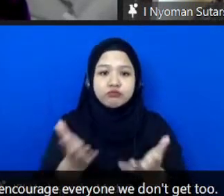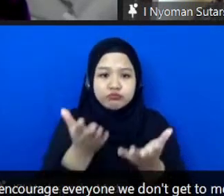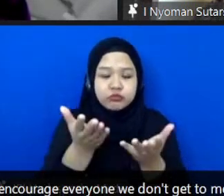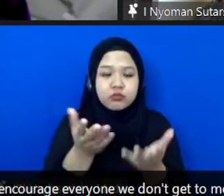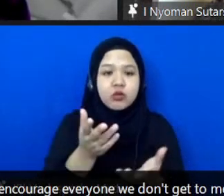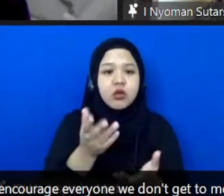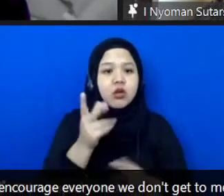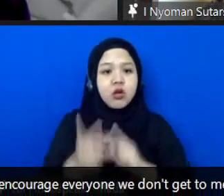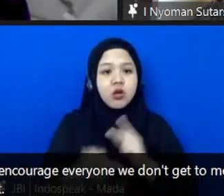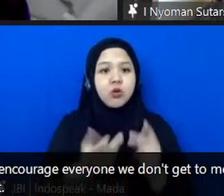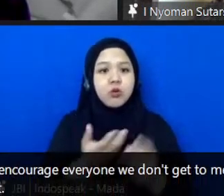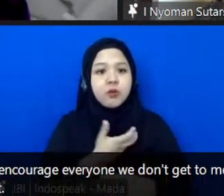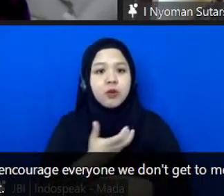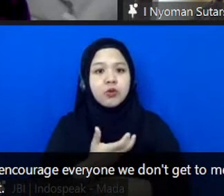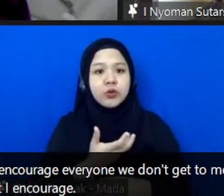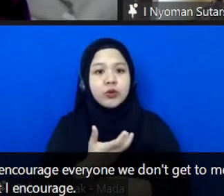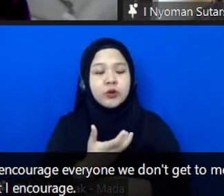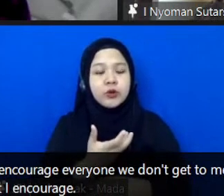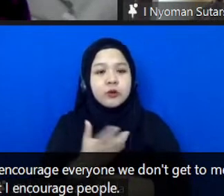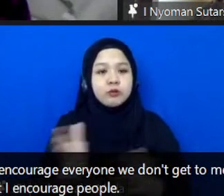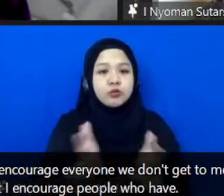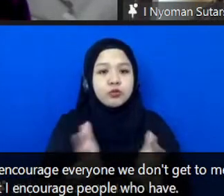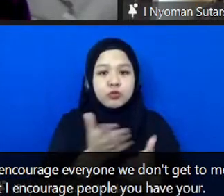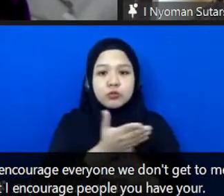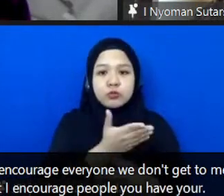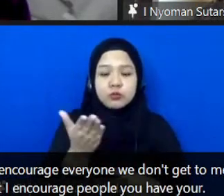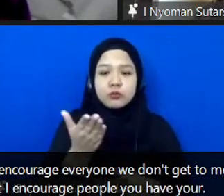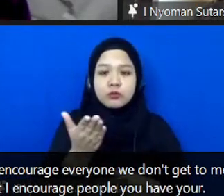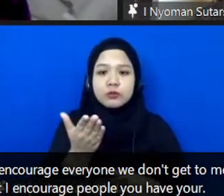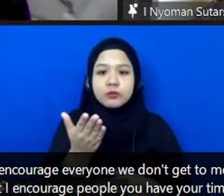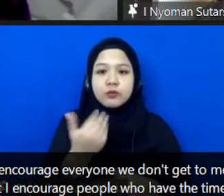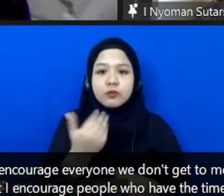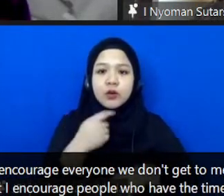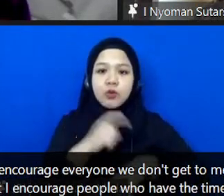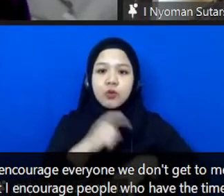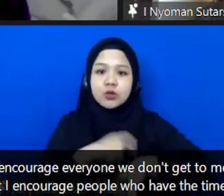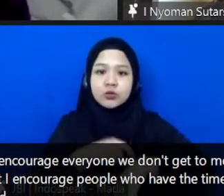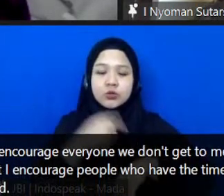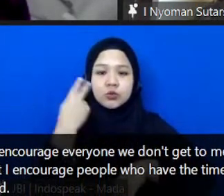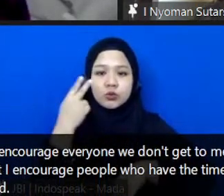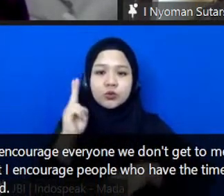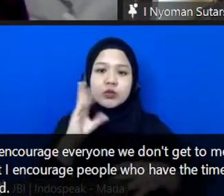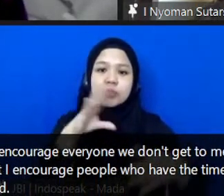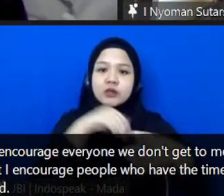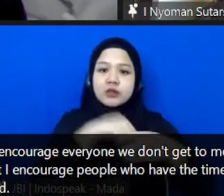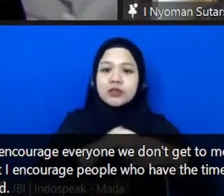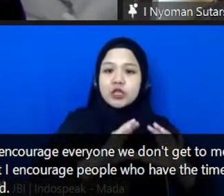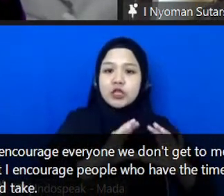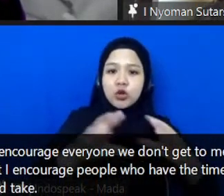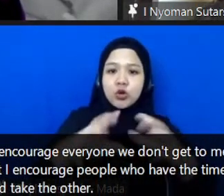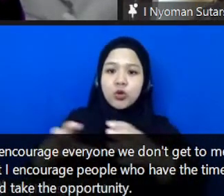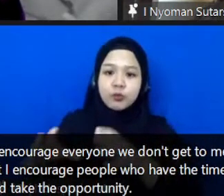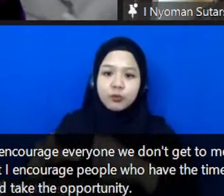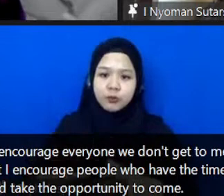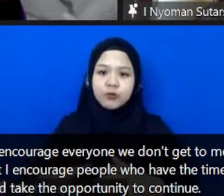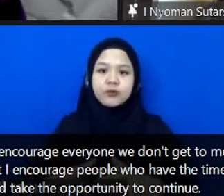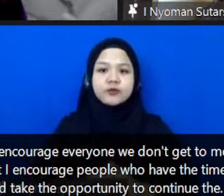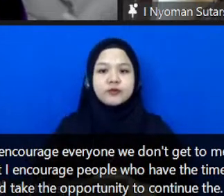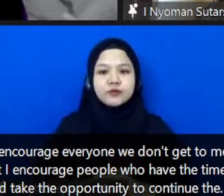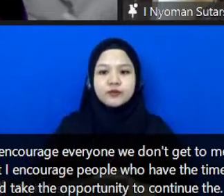meet in person, but I encourage people who have the time to go in there and take the opportunity to continue the